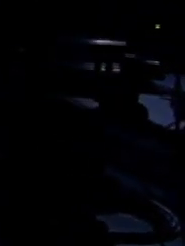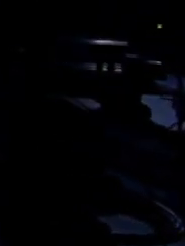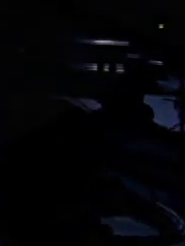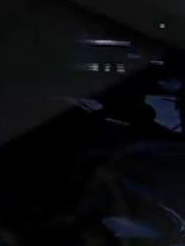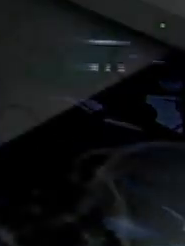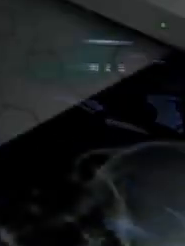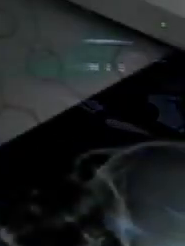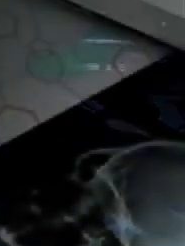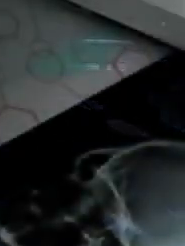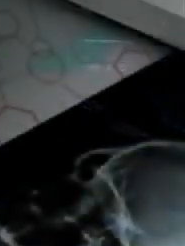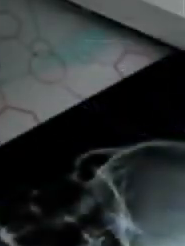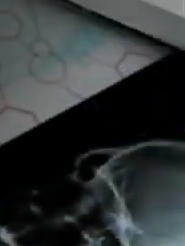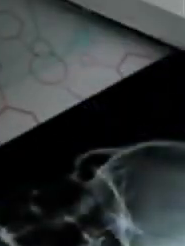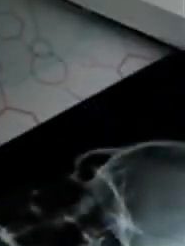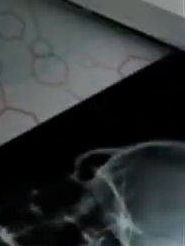Bye.